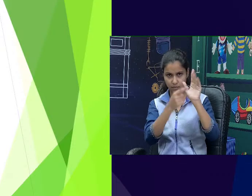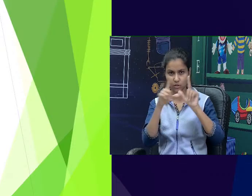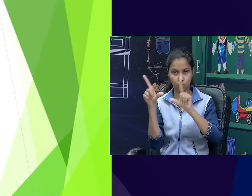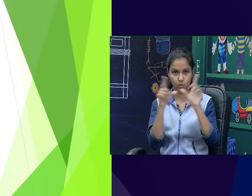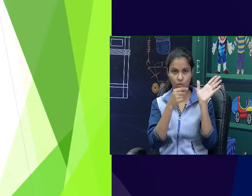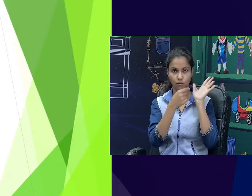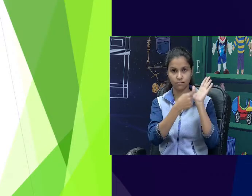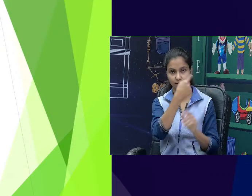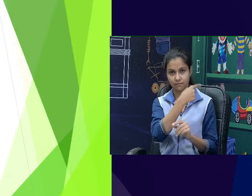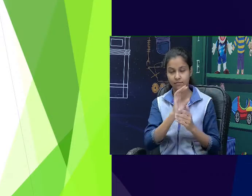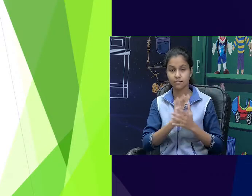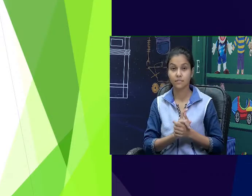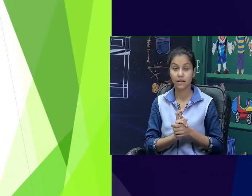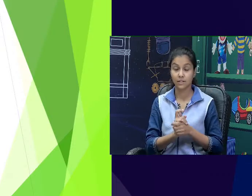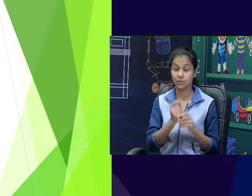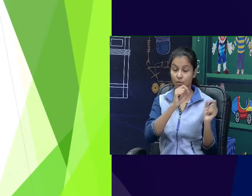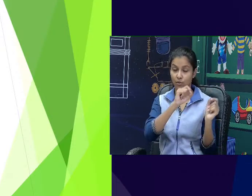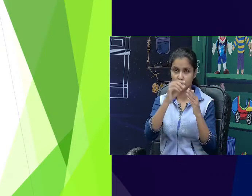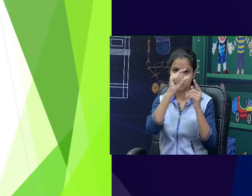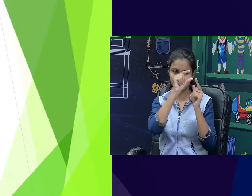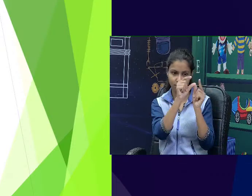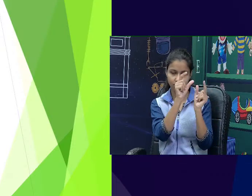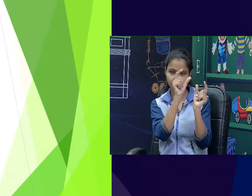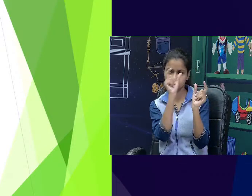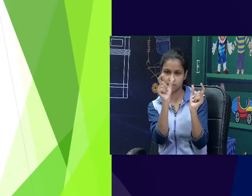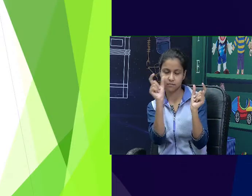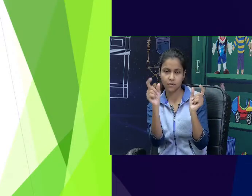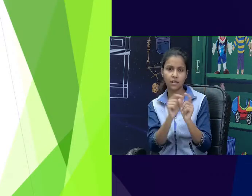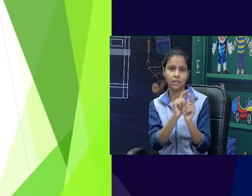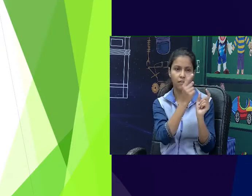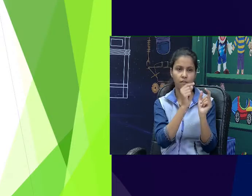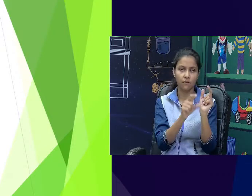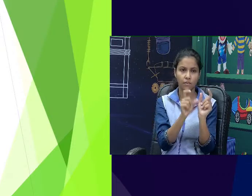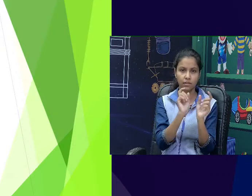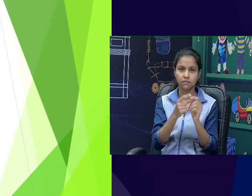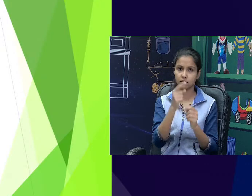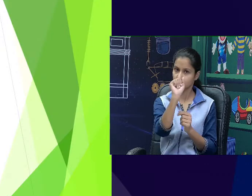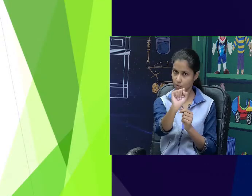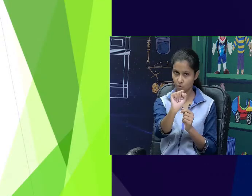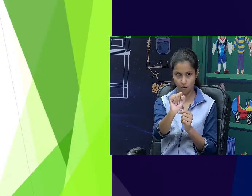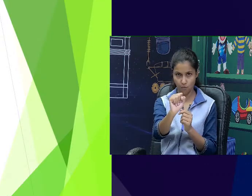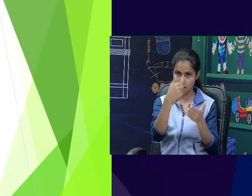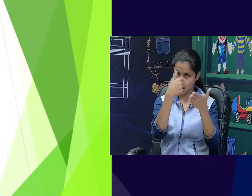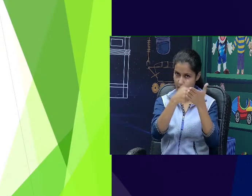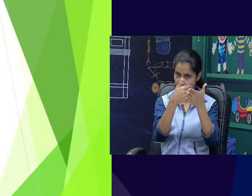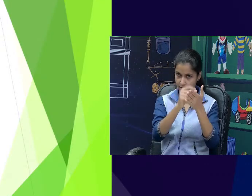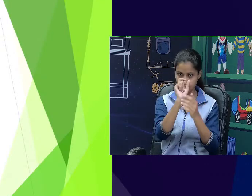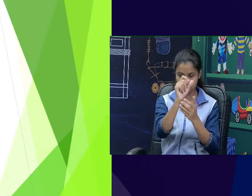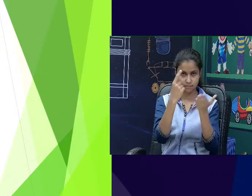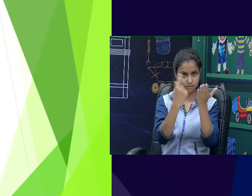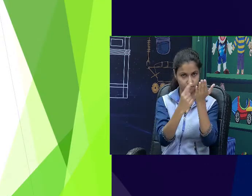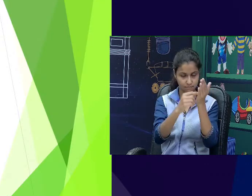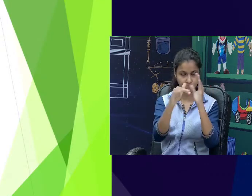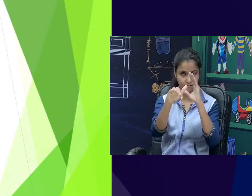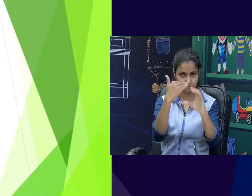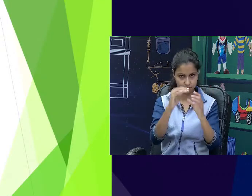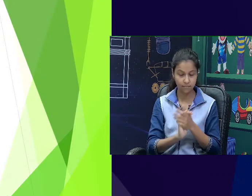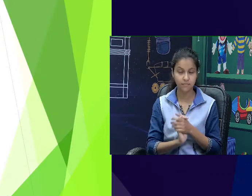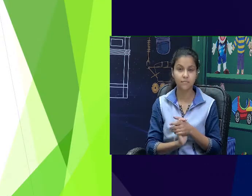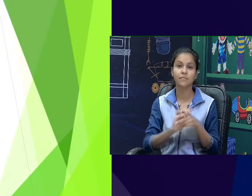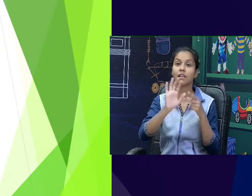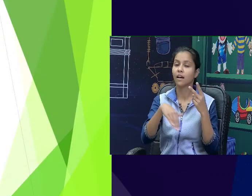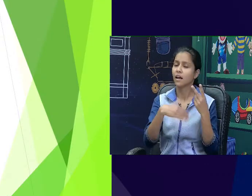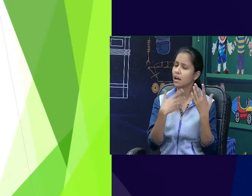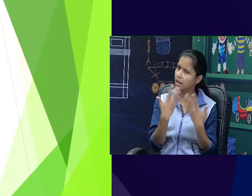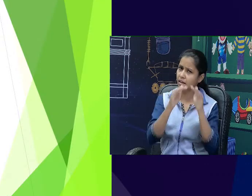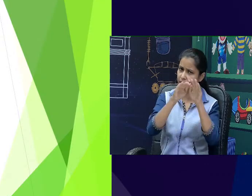we can give spaces in between. Like in the first, there will be address of the sender. The student can write the address of